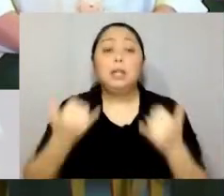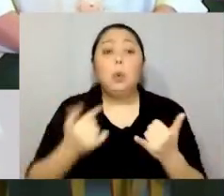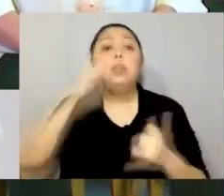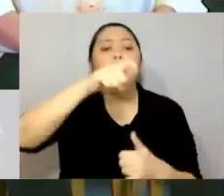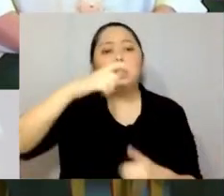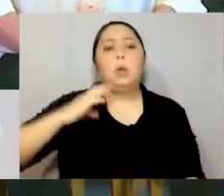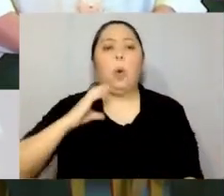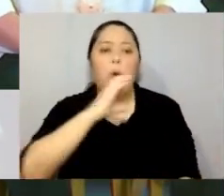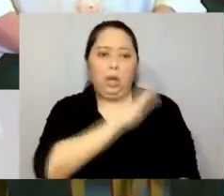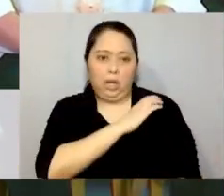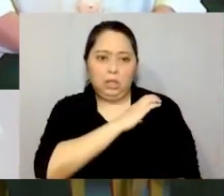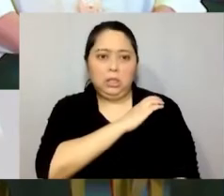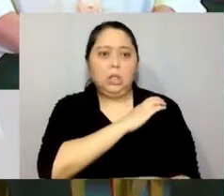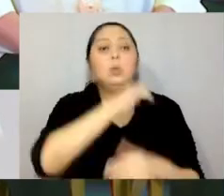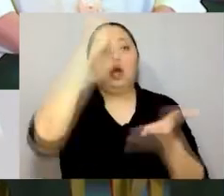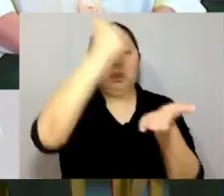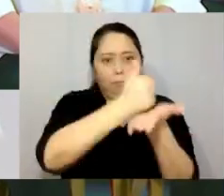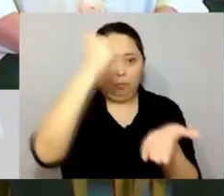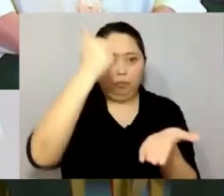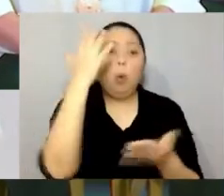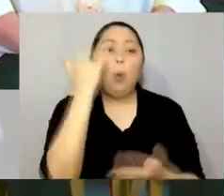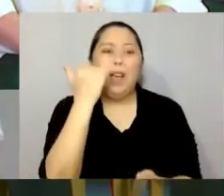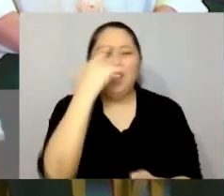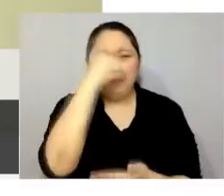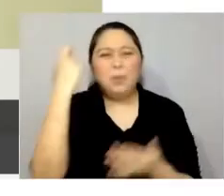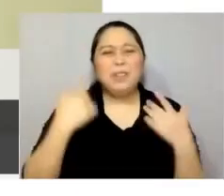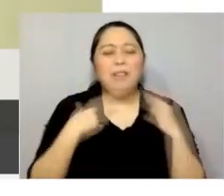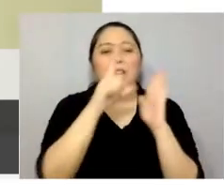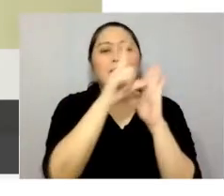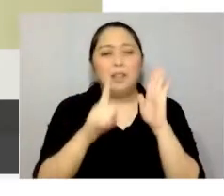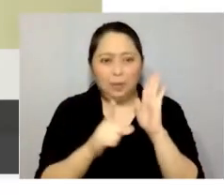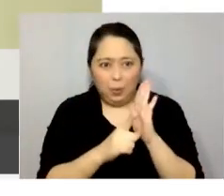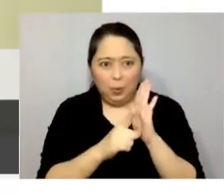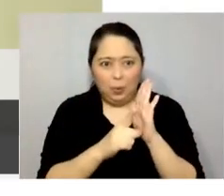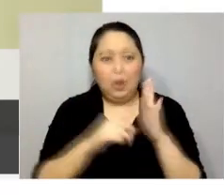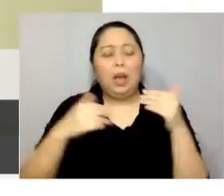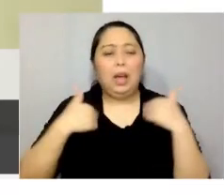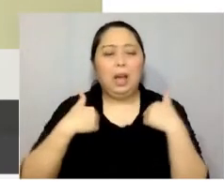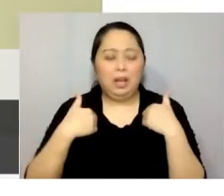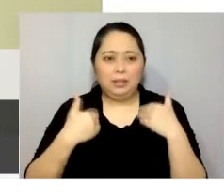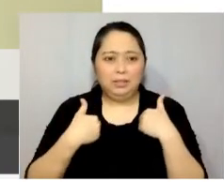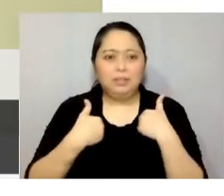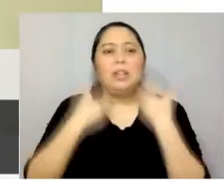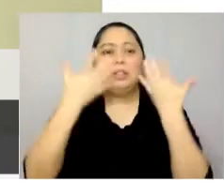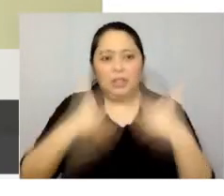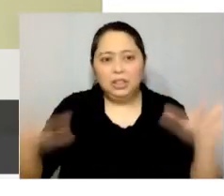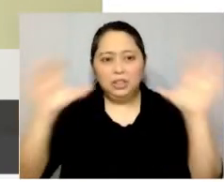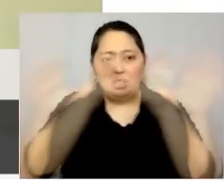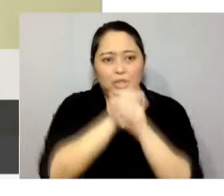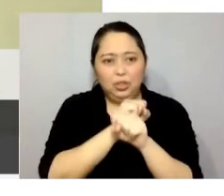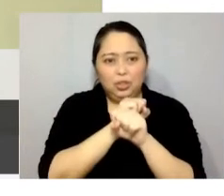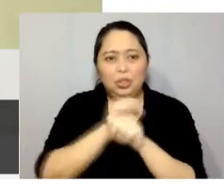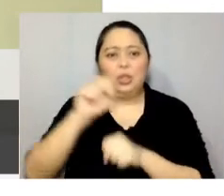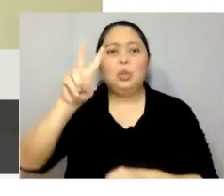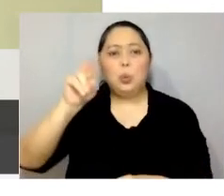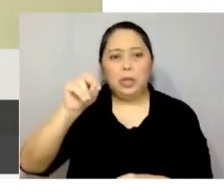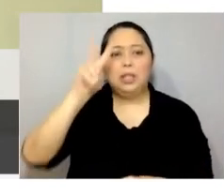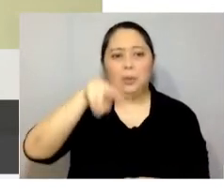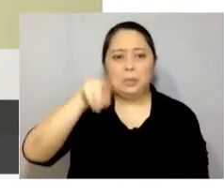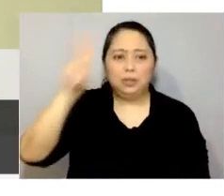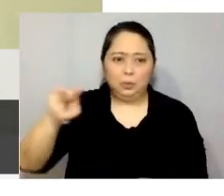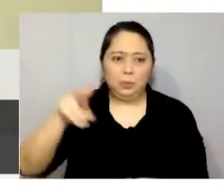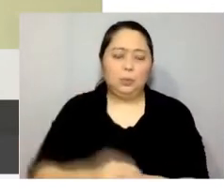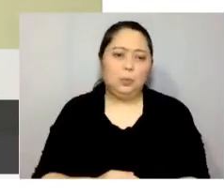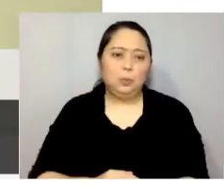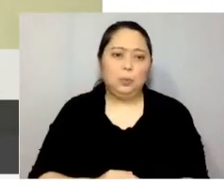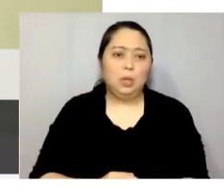end of the transition period in 2022. Ang sabi niya, tutulong siya para maamendahan ang batas na yan, pero kinakailangan